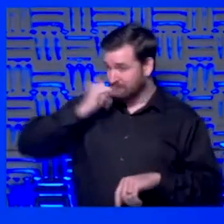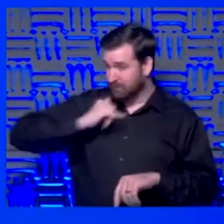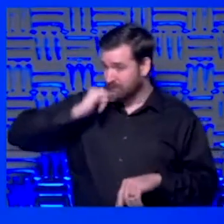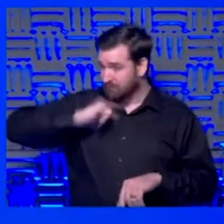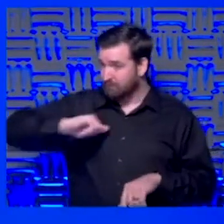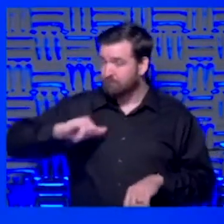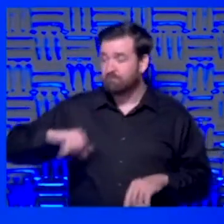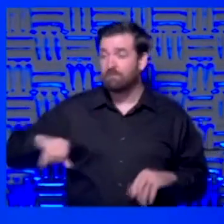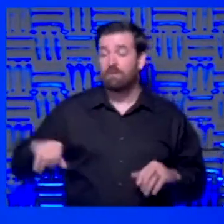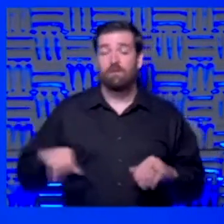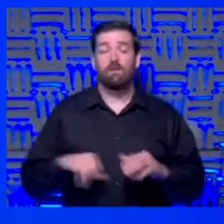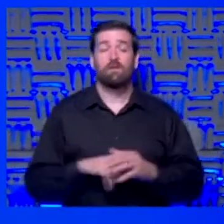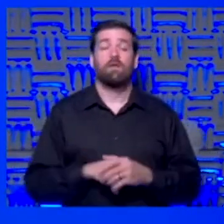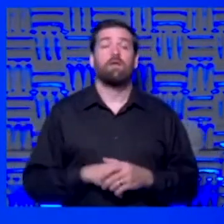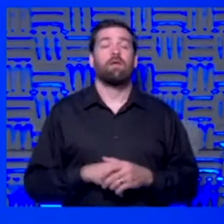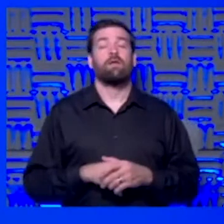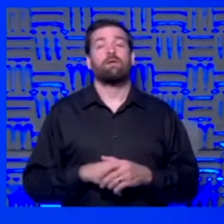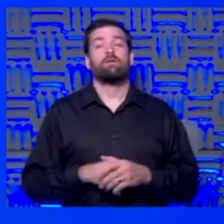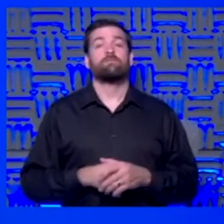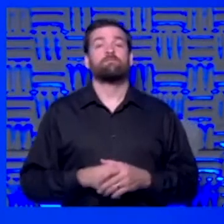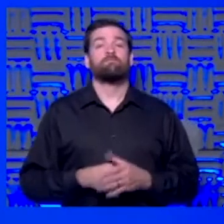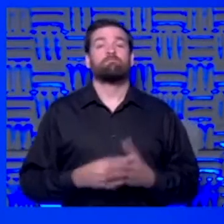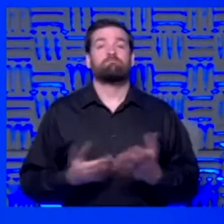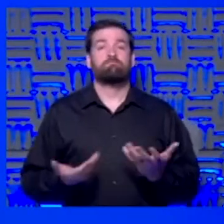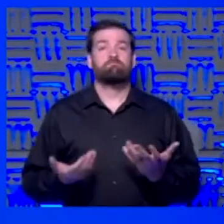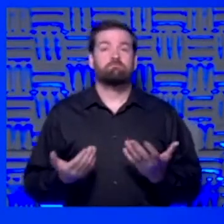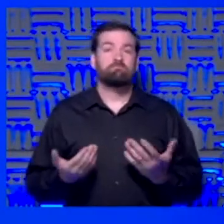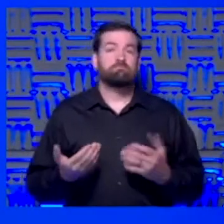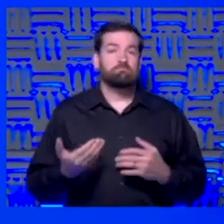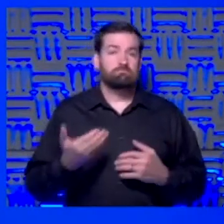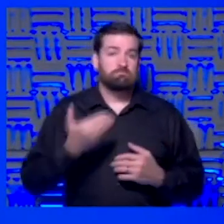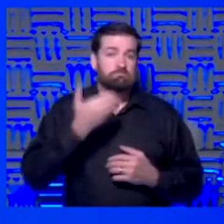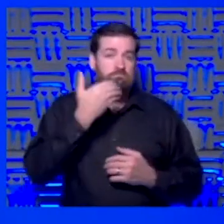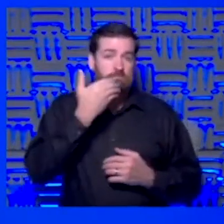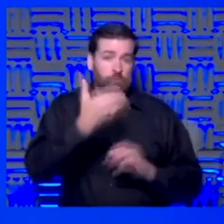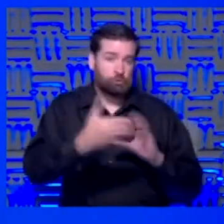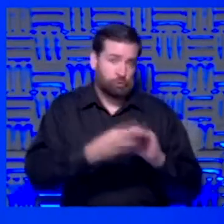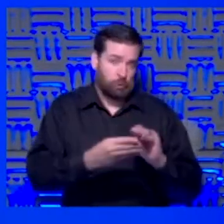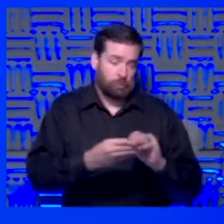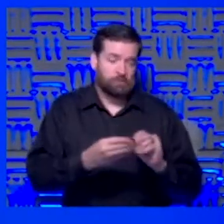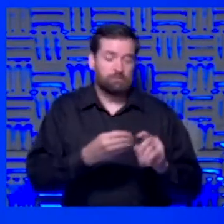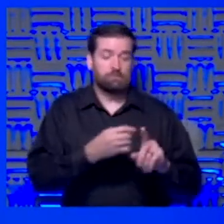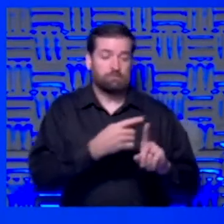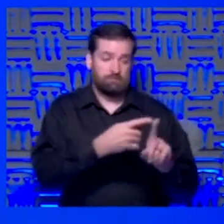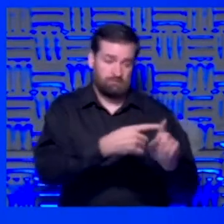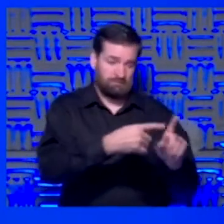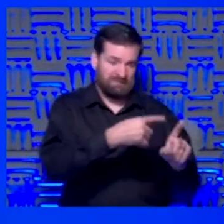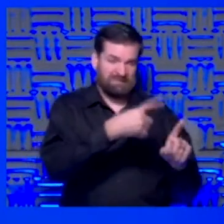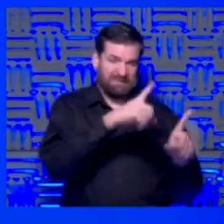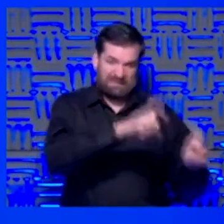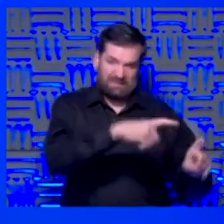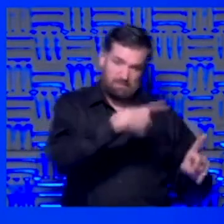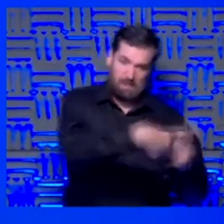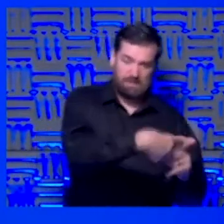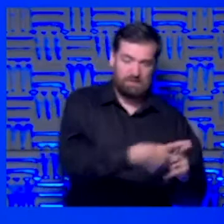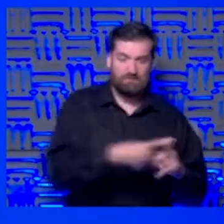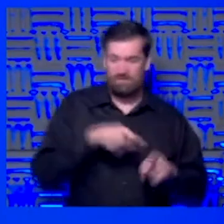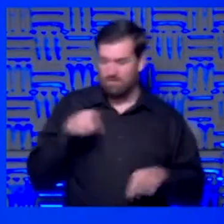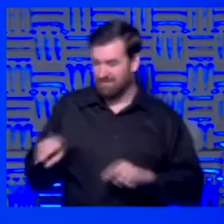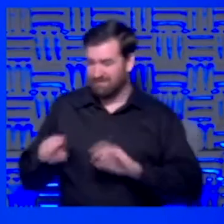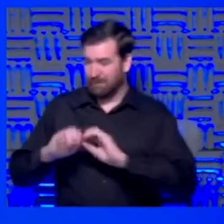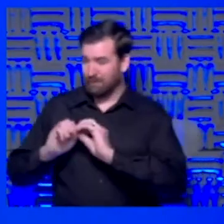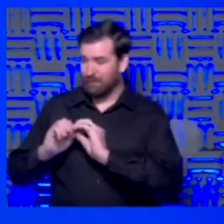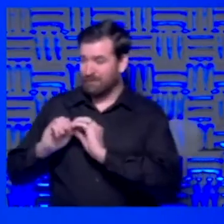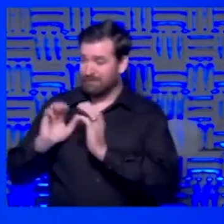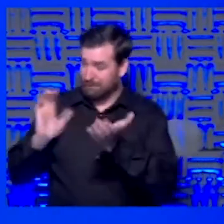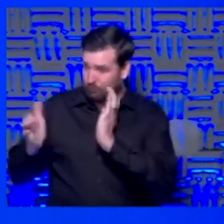Yeah, I think that it's a pretty good story for somebody who hasn't tested positive and somebody else gets the similar symptoms. We've talked